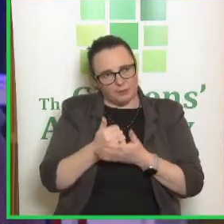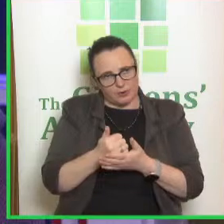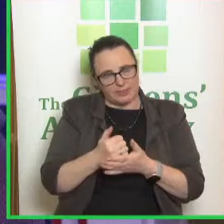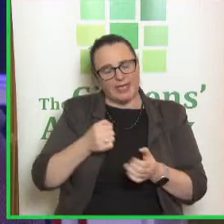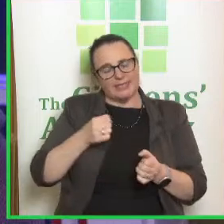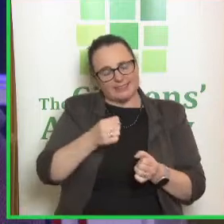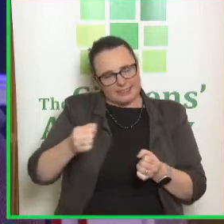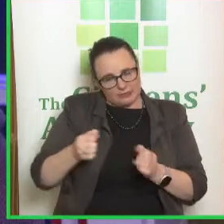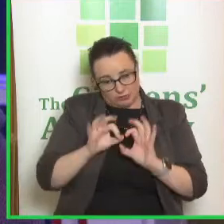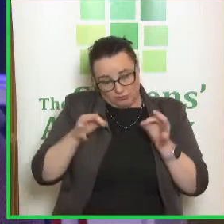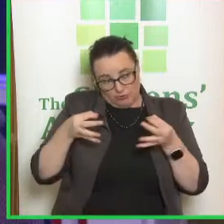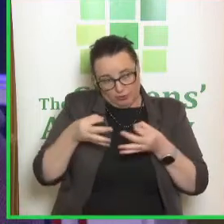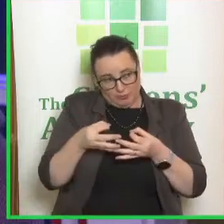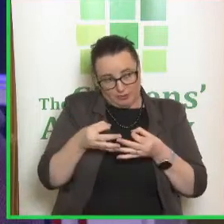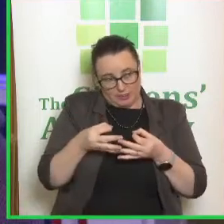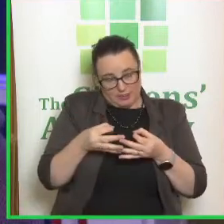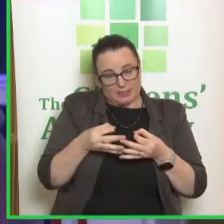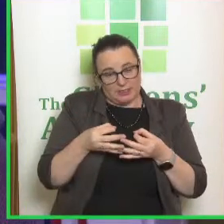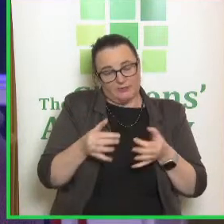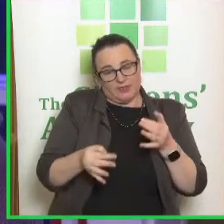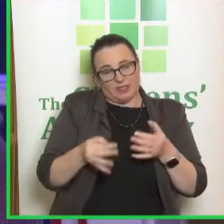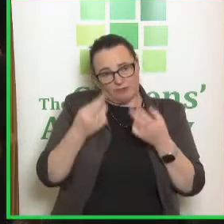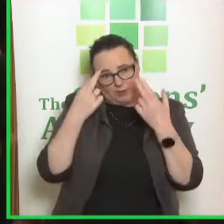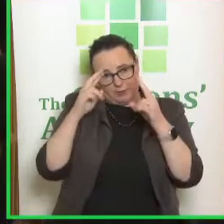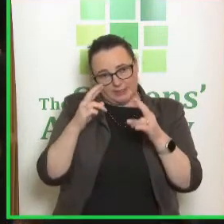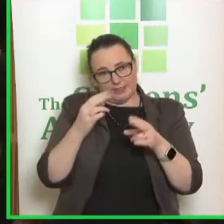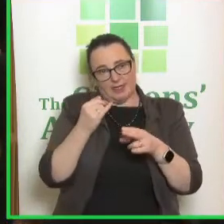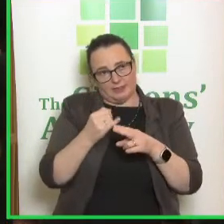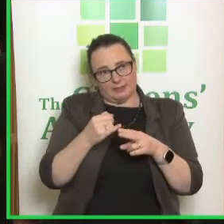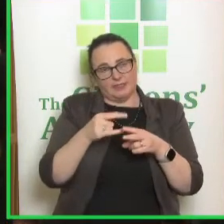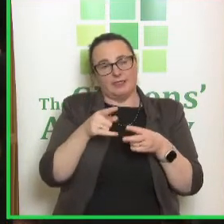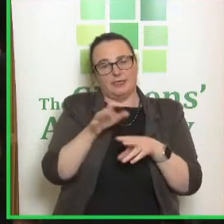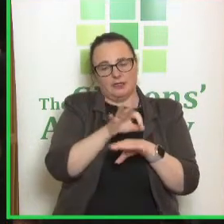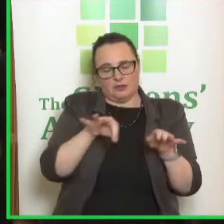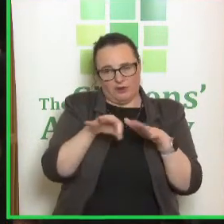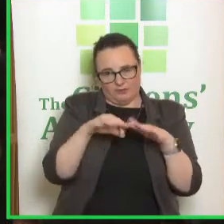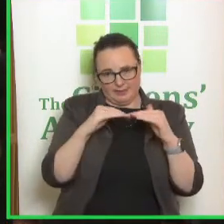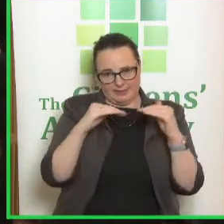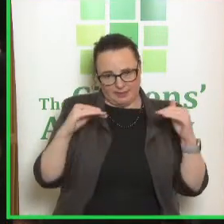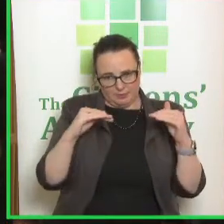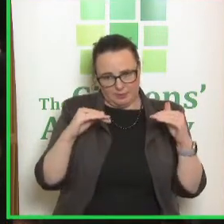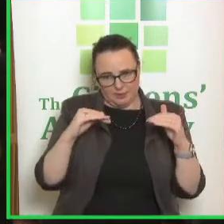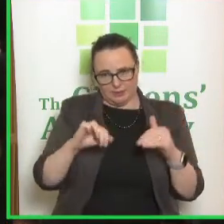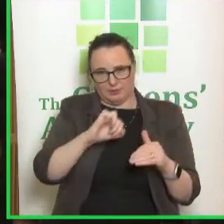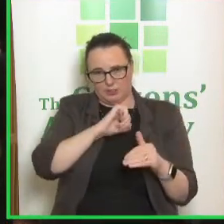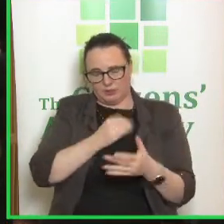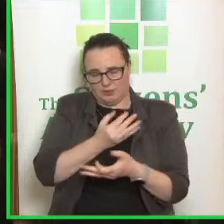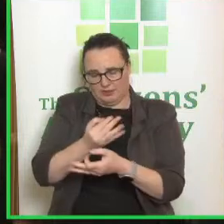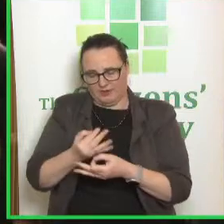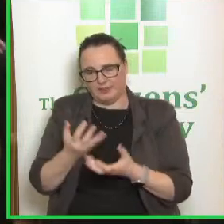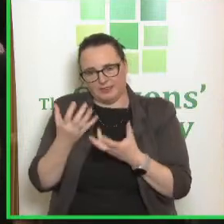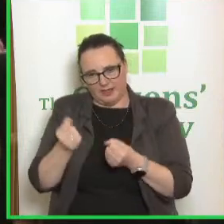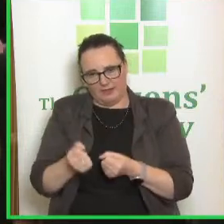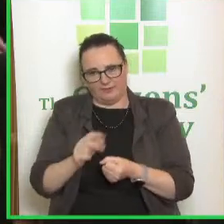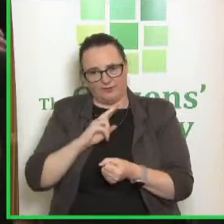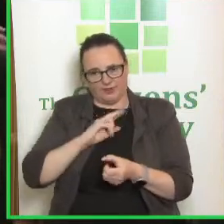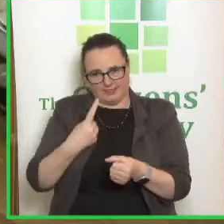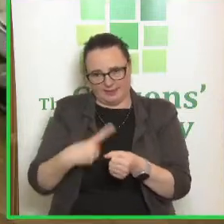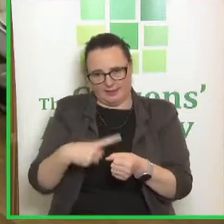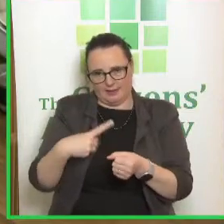Group for a representative at the government table, that families have a voice again. Thank you. Thank